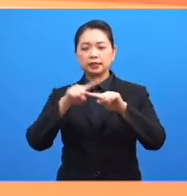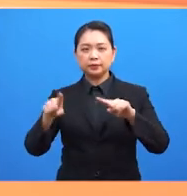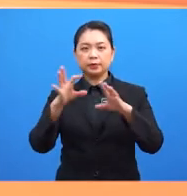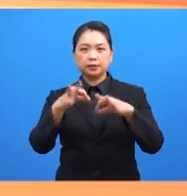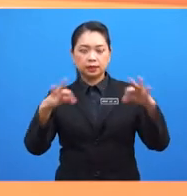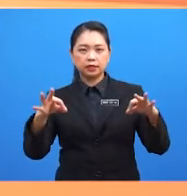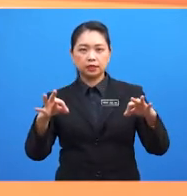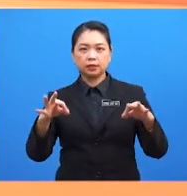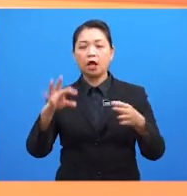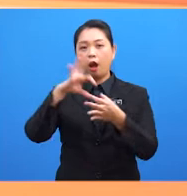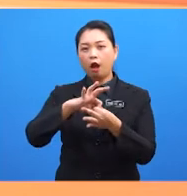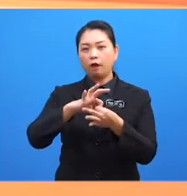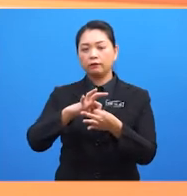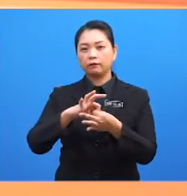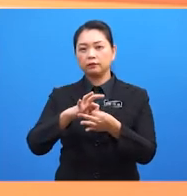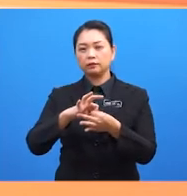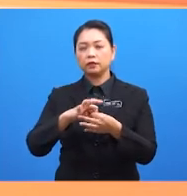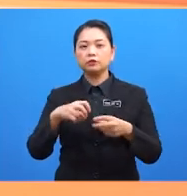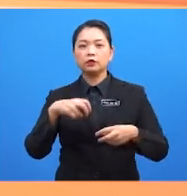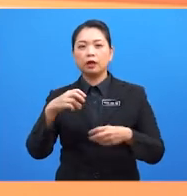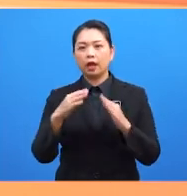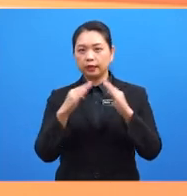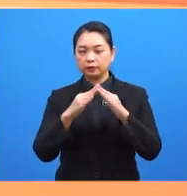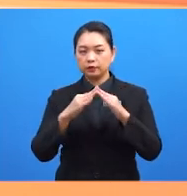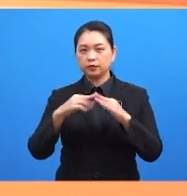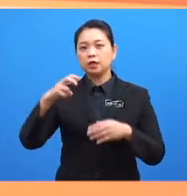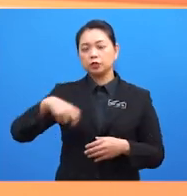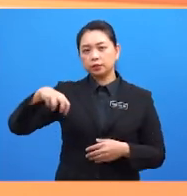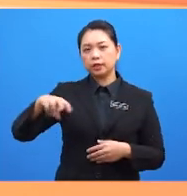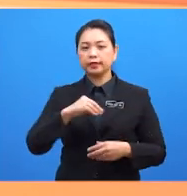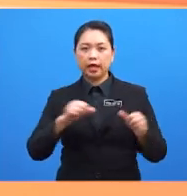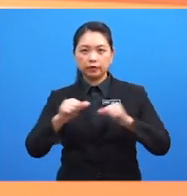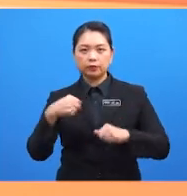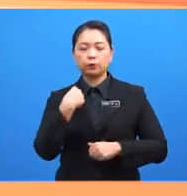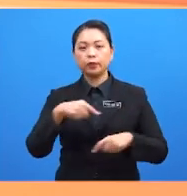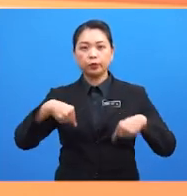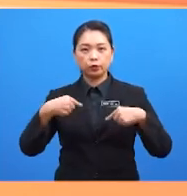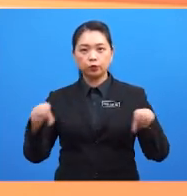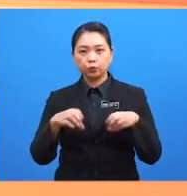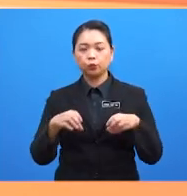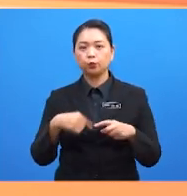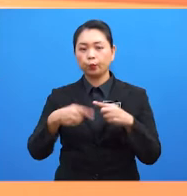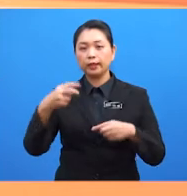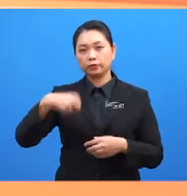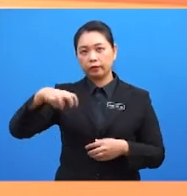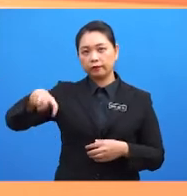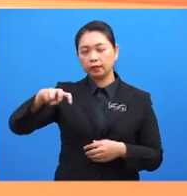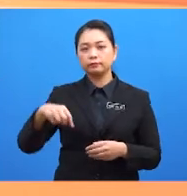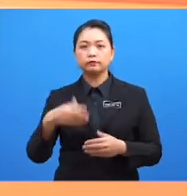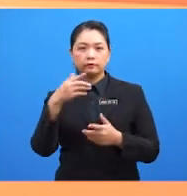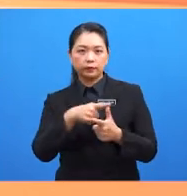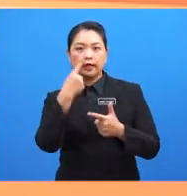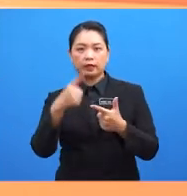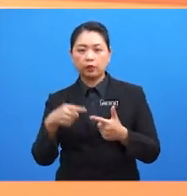of accommodation, transportations, and activities you do when you go traveling. Then, we